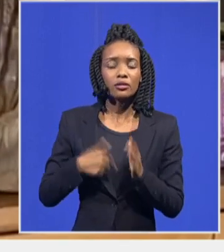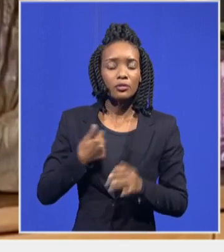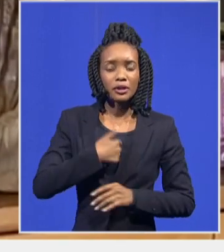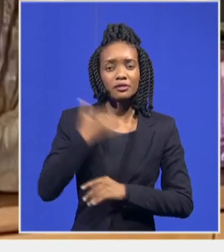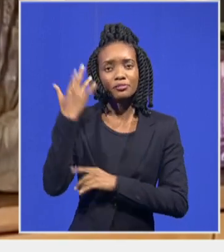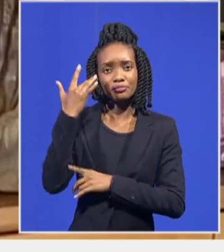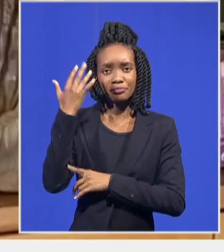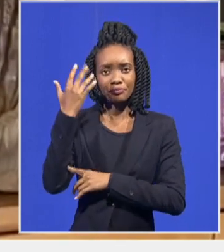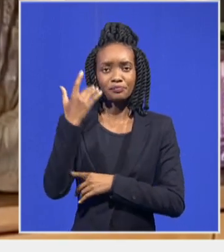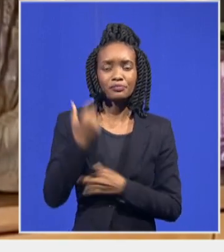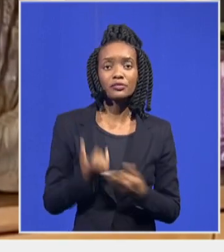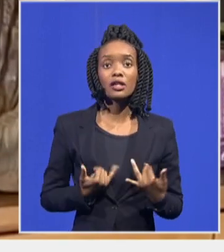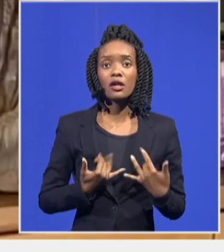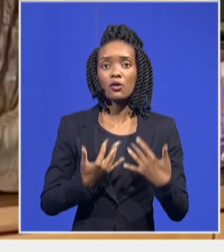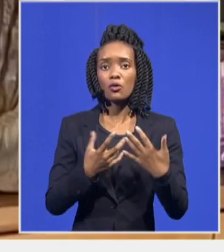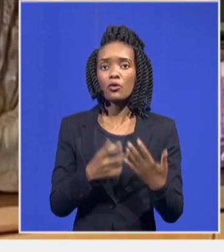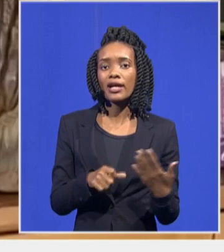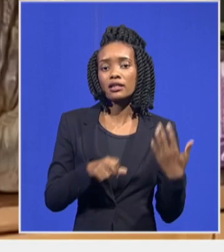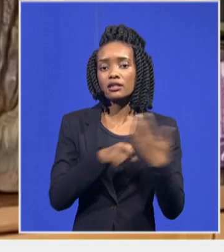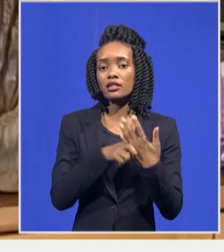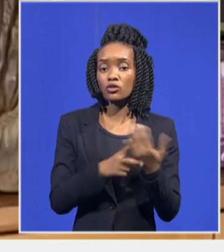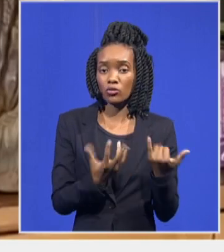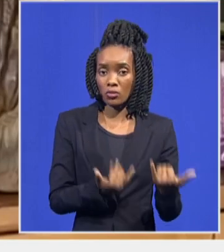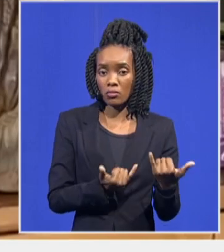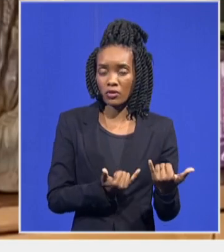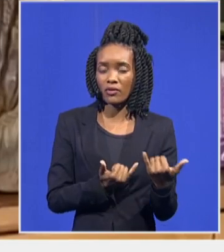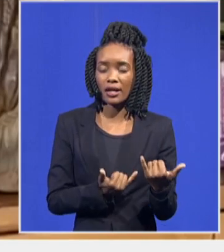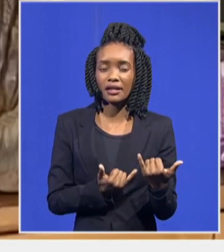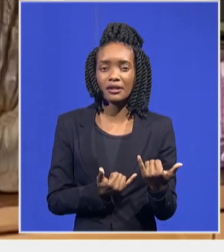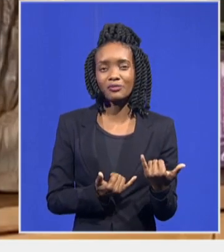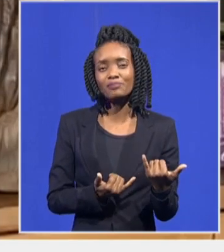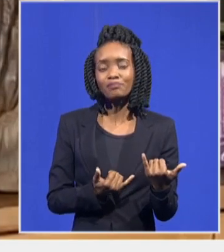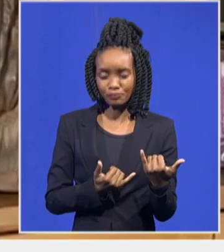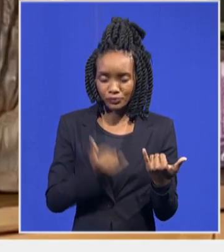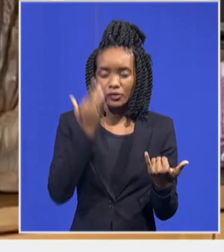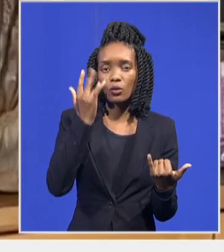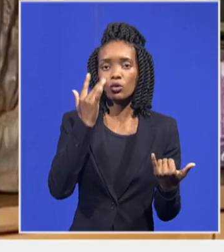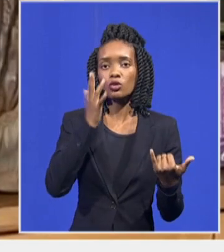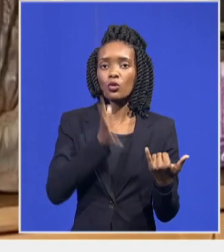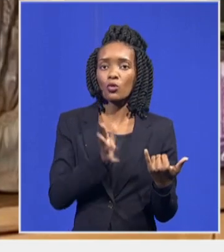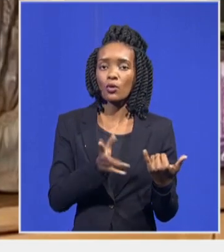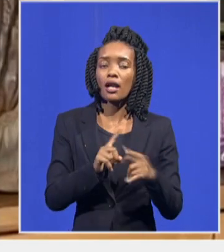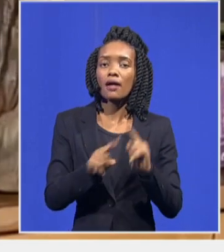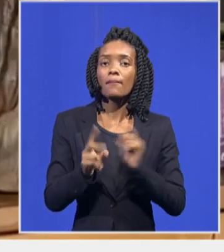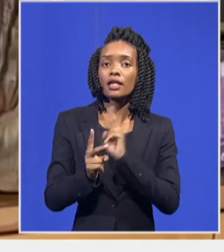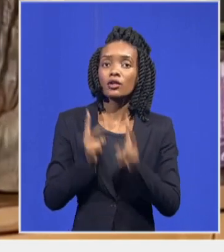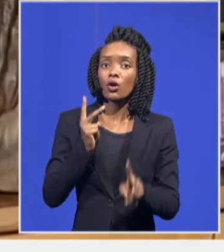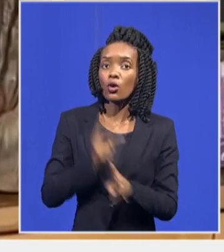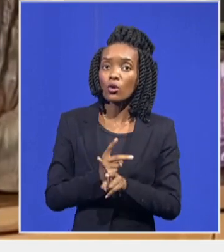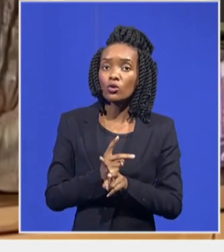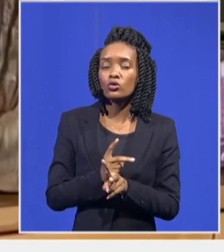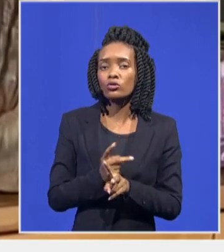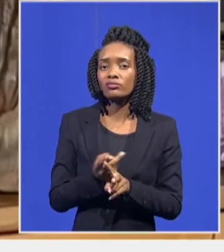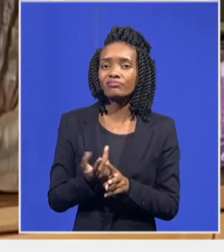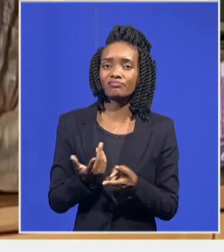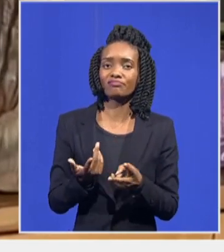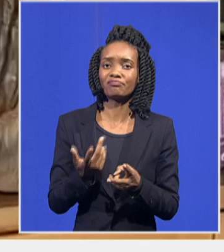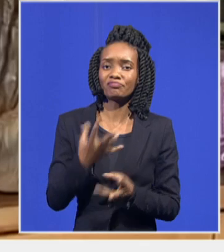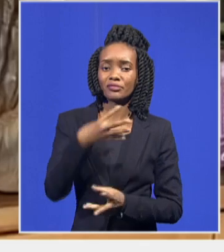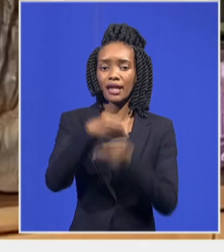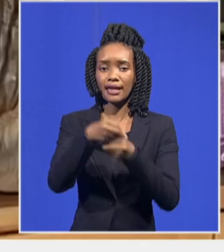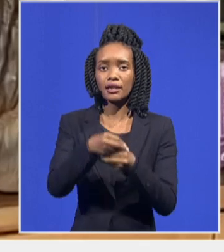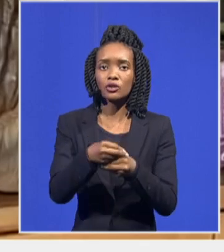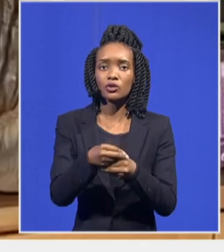green taxonomy in its current form, but also, as they've indicated, extended to include